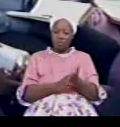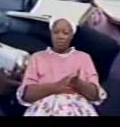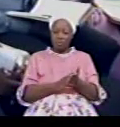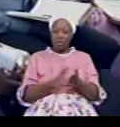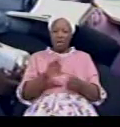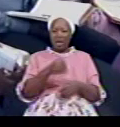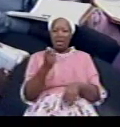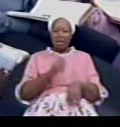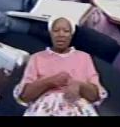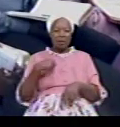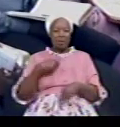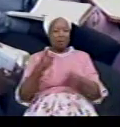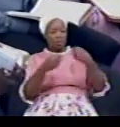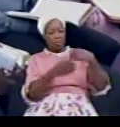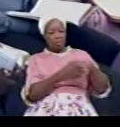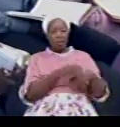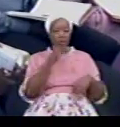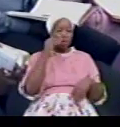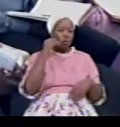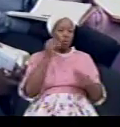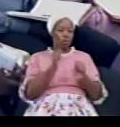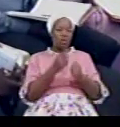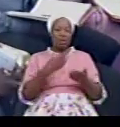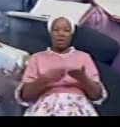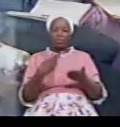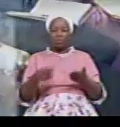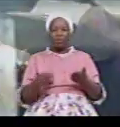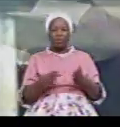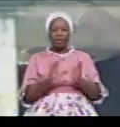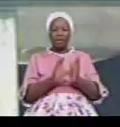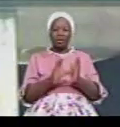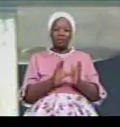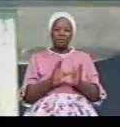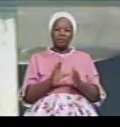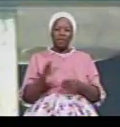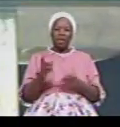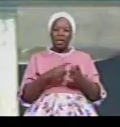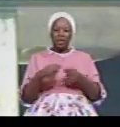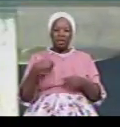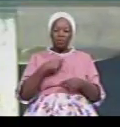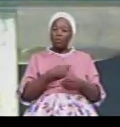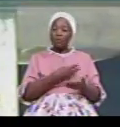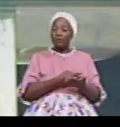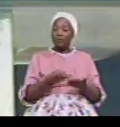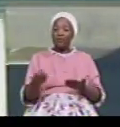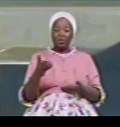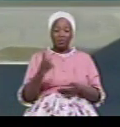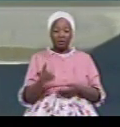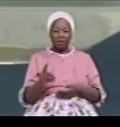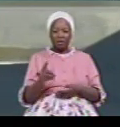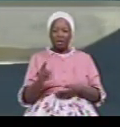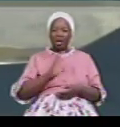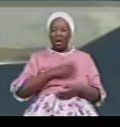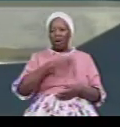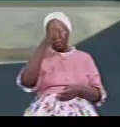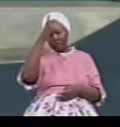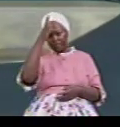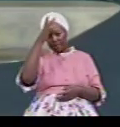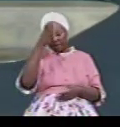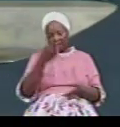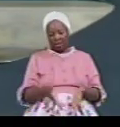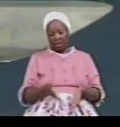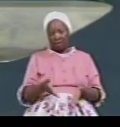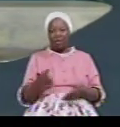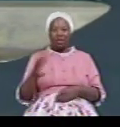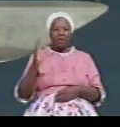our report sheet, report card, and we failed, our fathers would